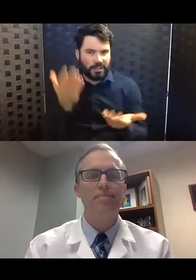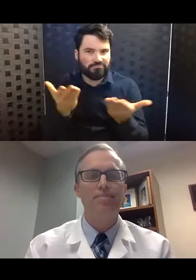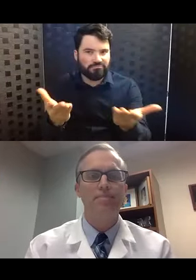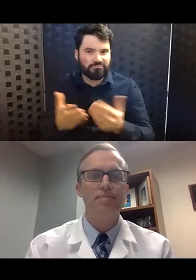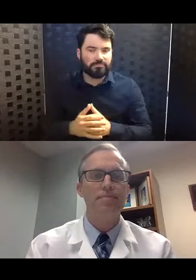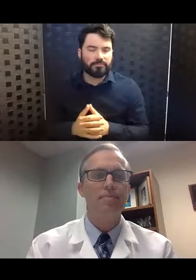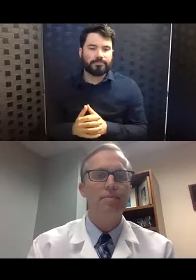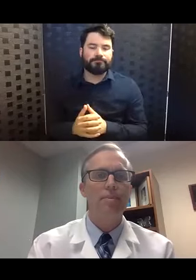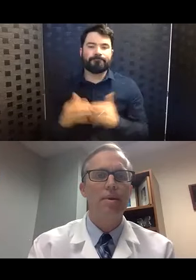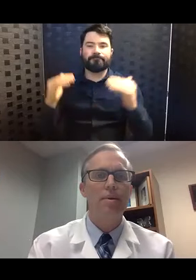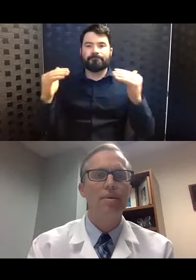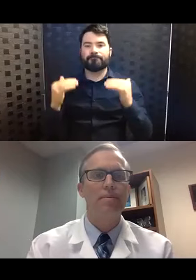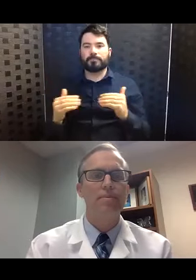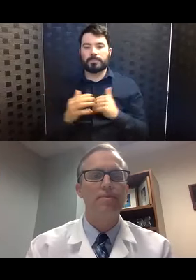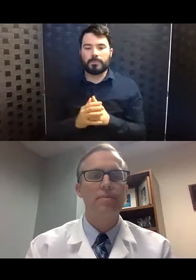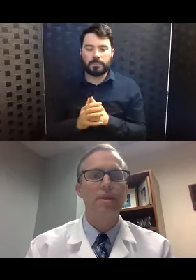please?